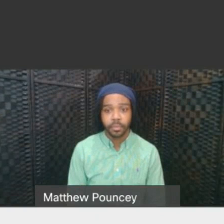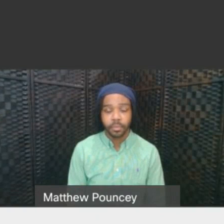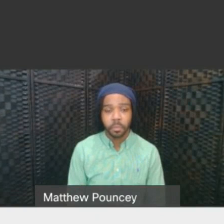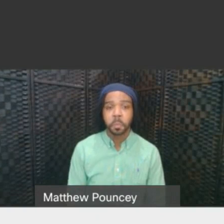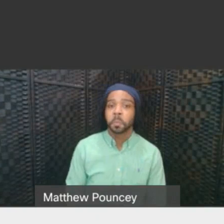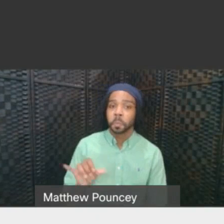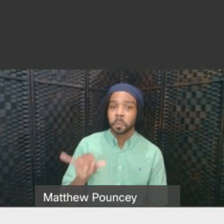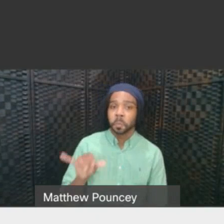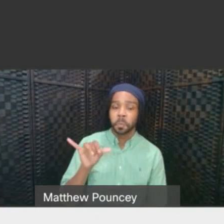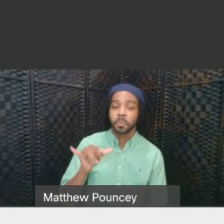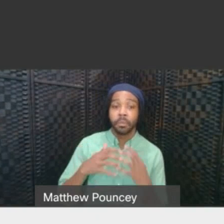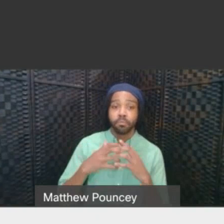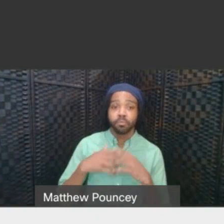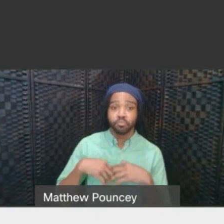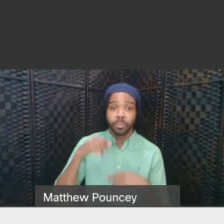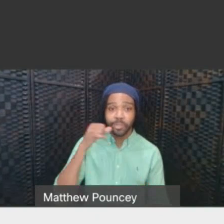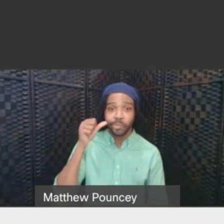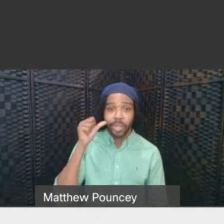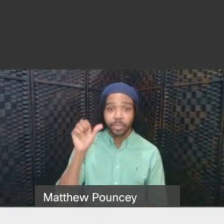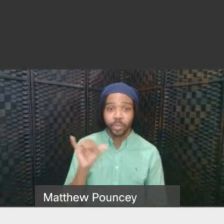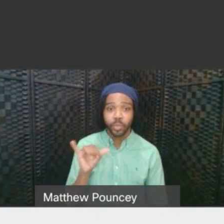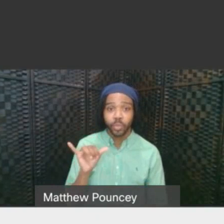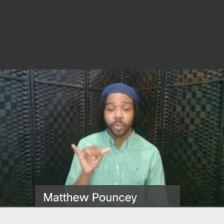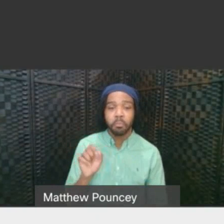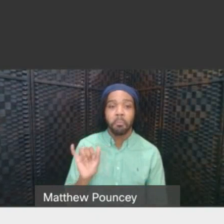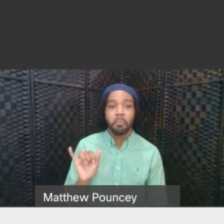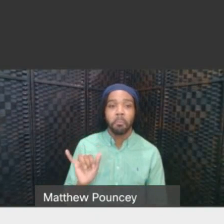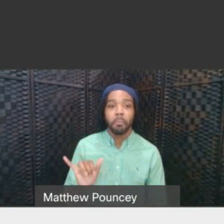It was down yesterday as well.